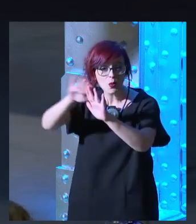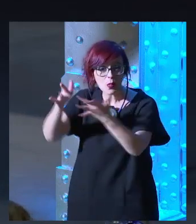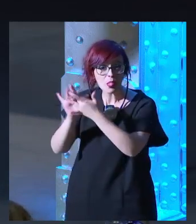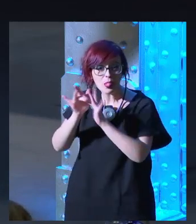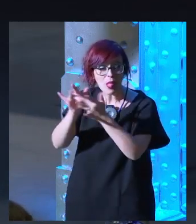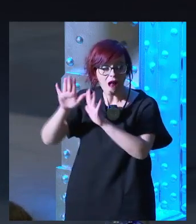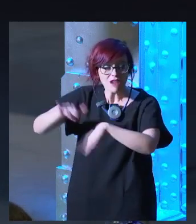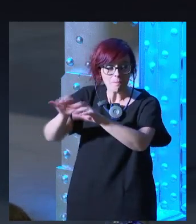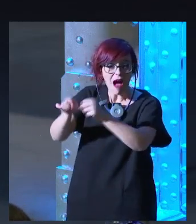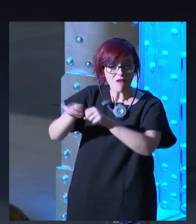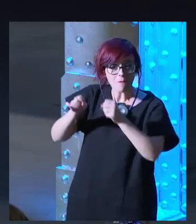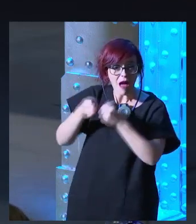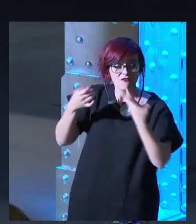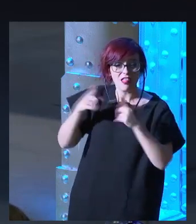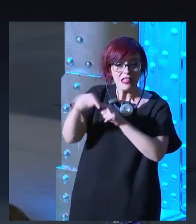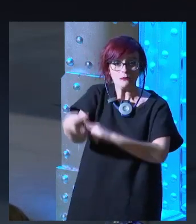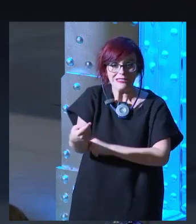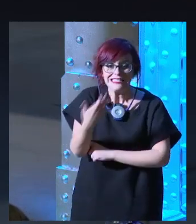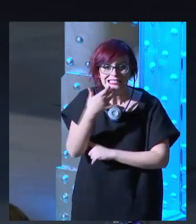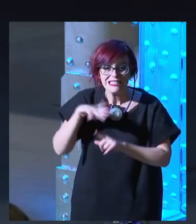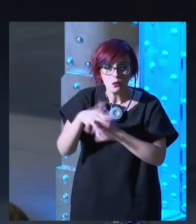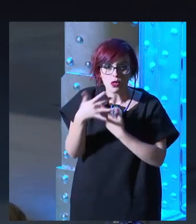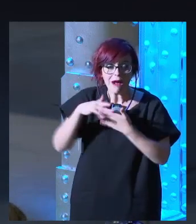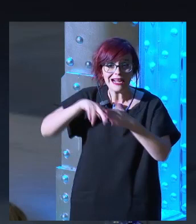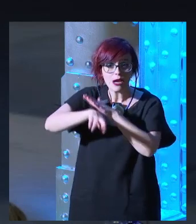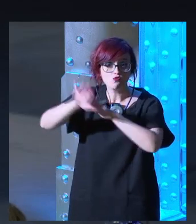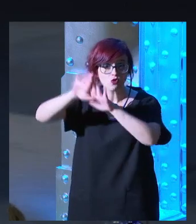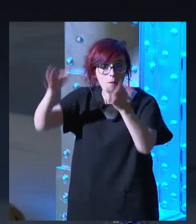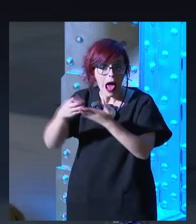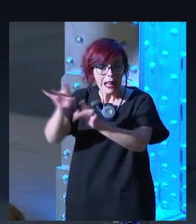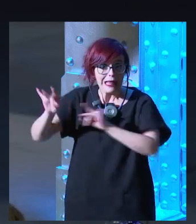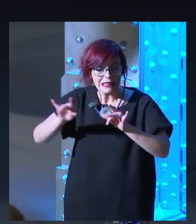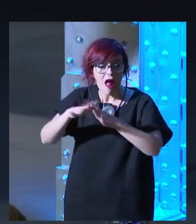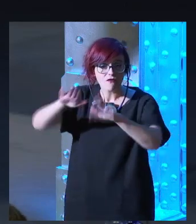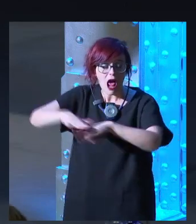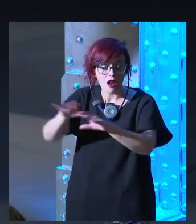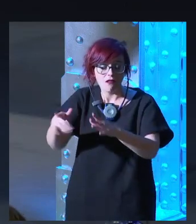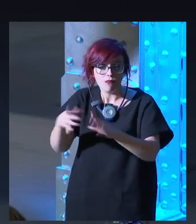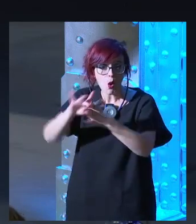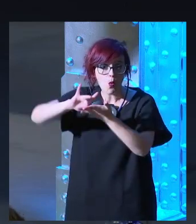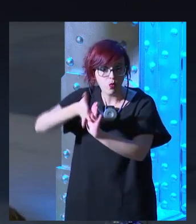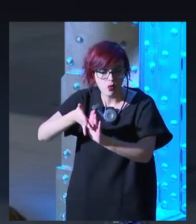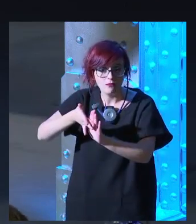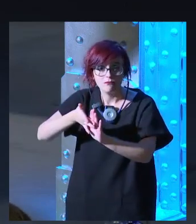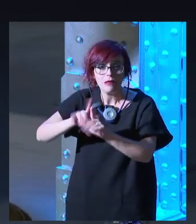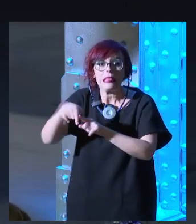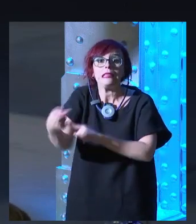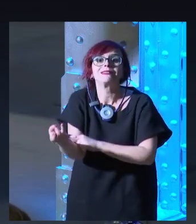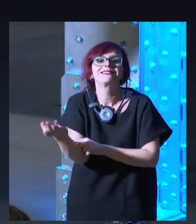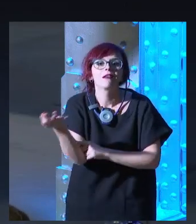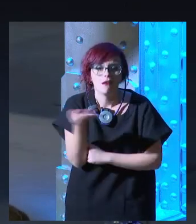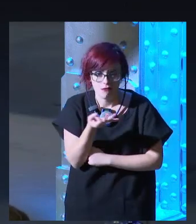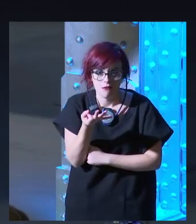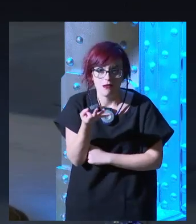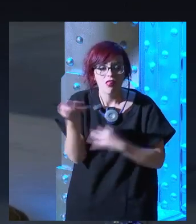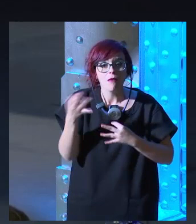turn all of the people and all of this planet into monetary value, something that a few people can spend.